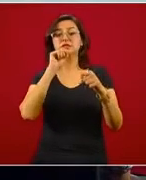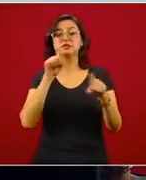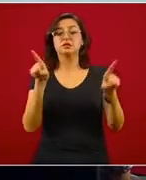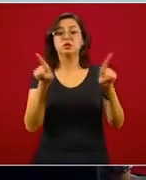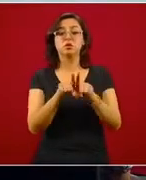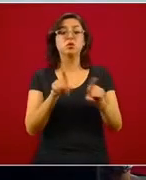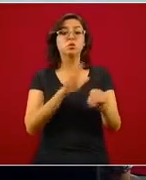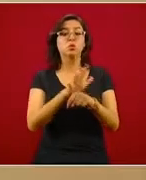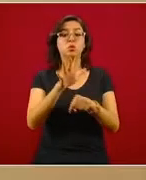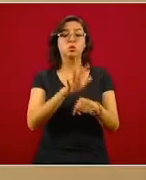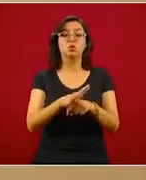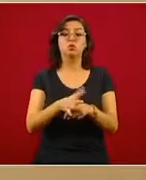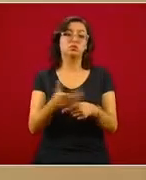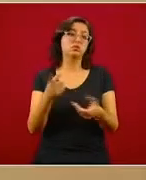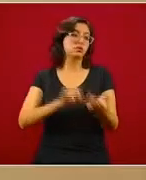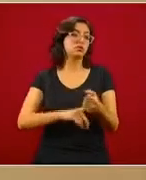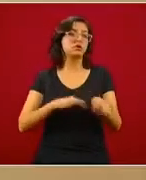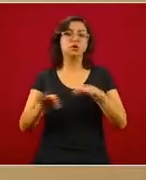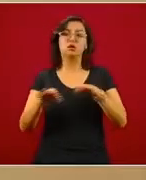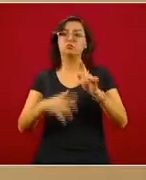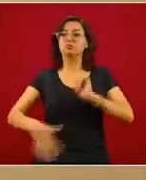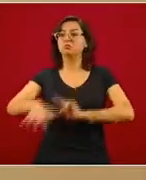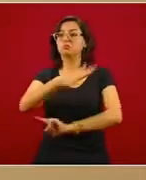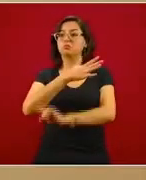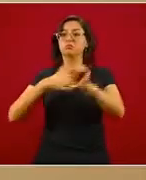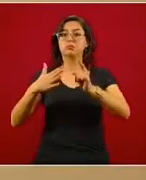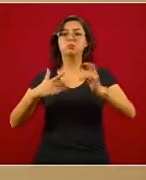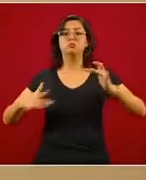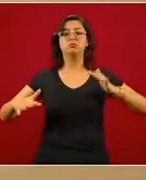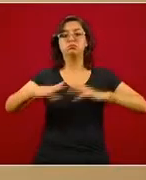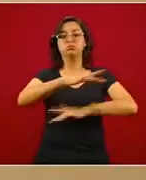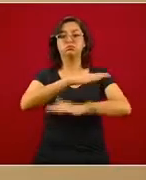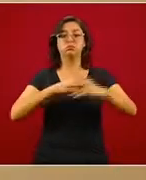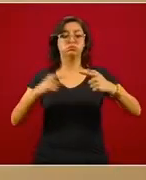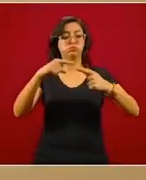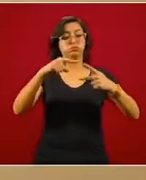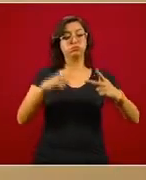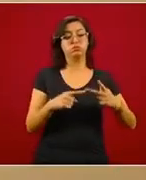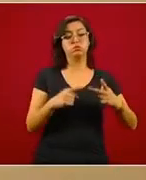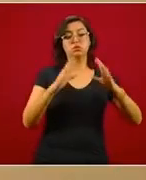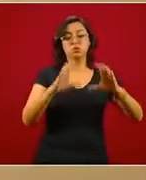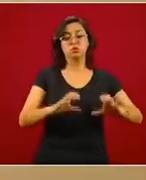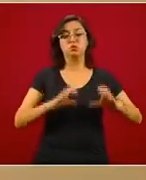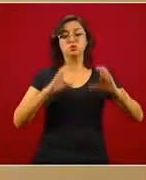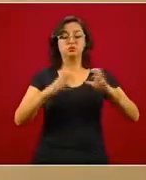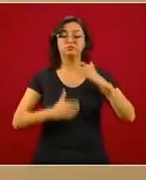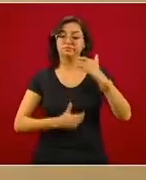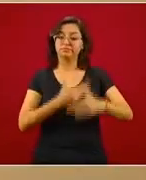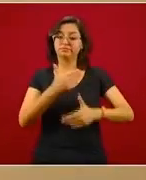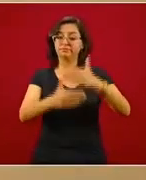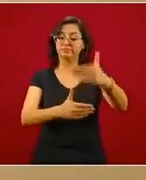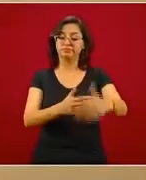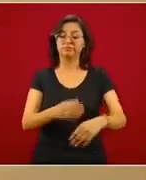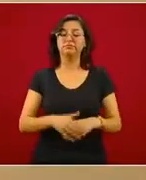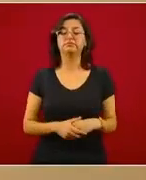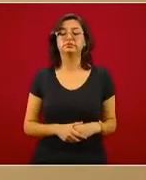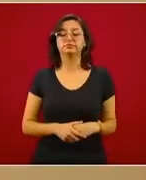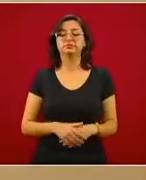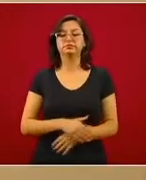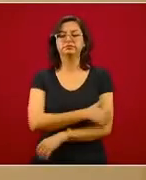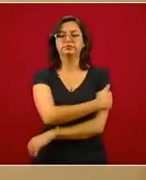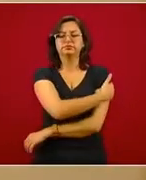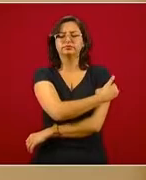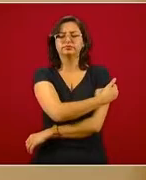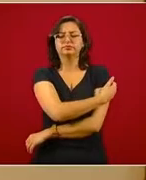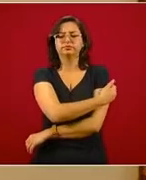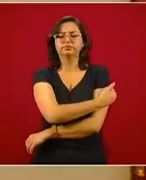have another chain of transmission that we're kind of setting off, which is the work environment where people actually are at